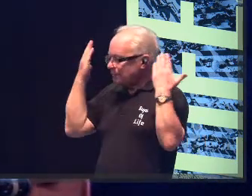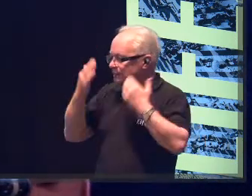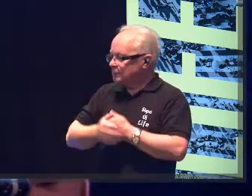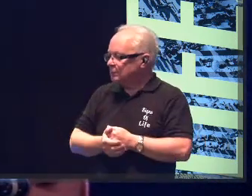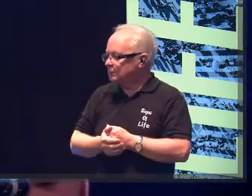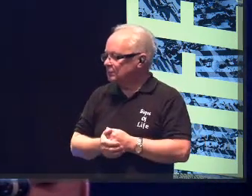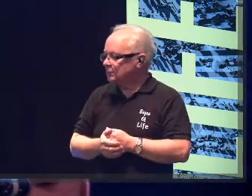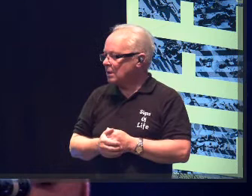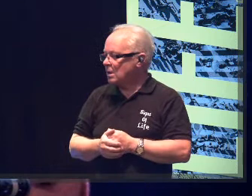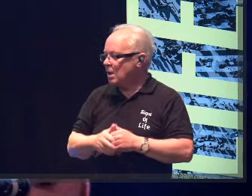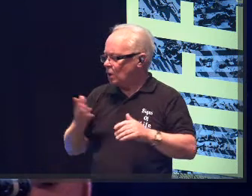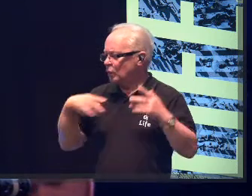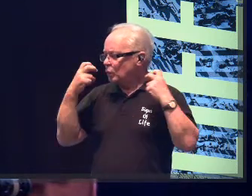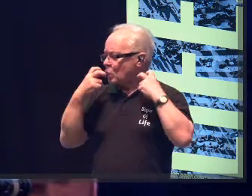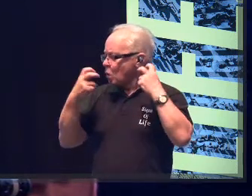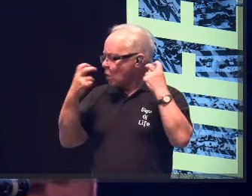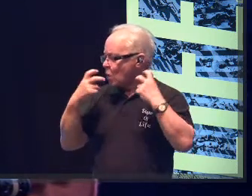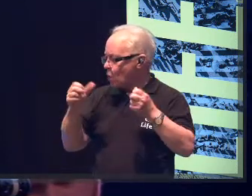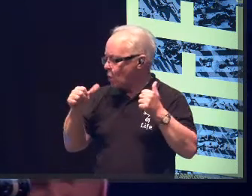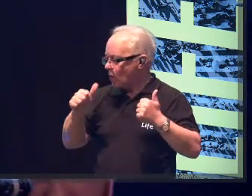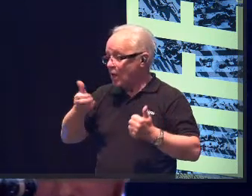new GP app. Can I get a woo?